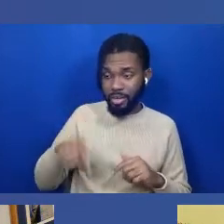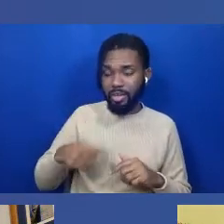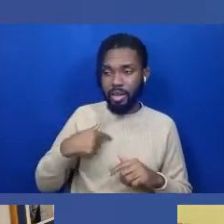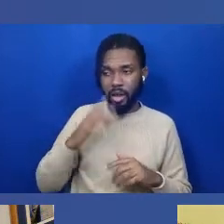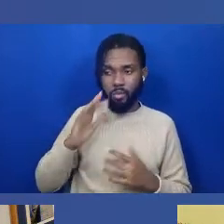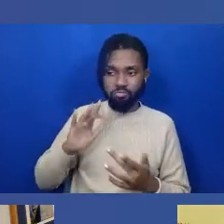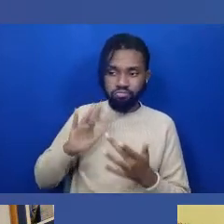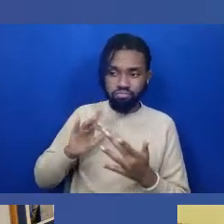follow up with you.